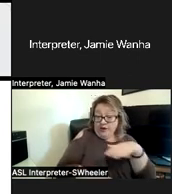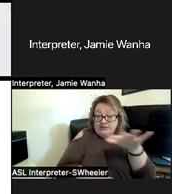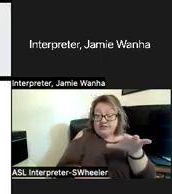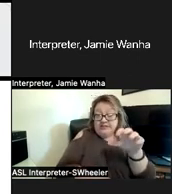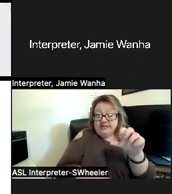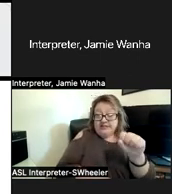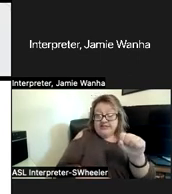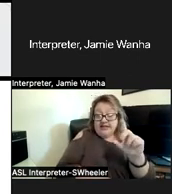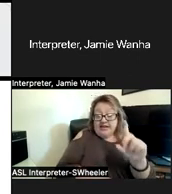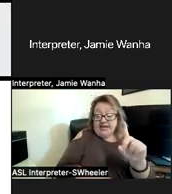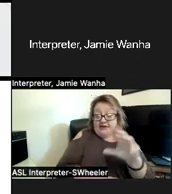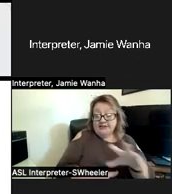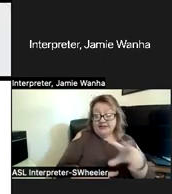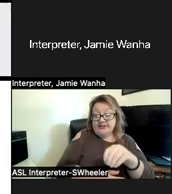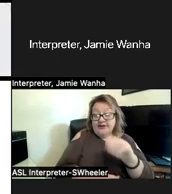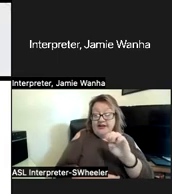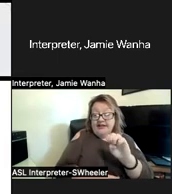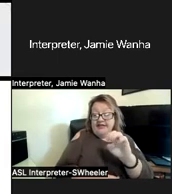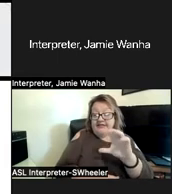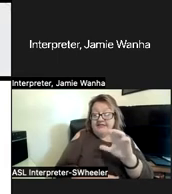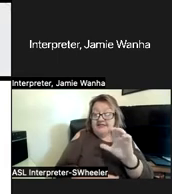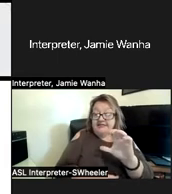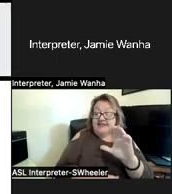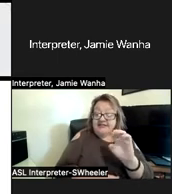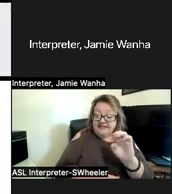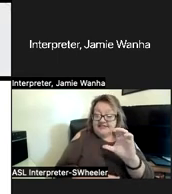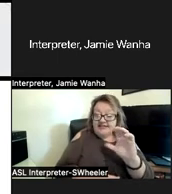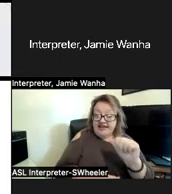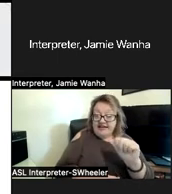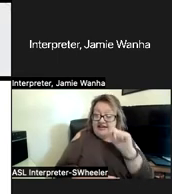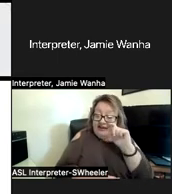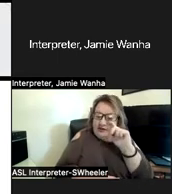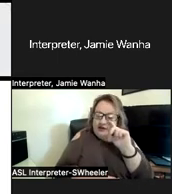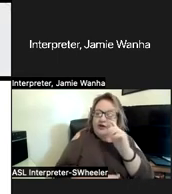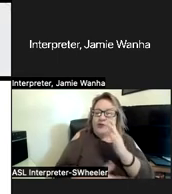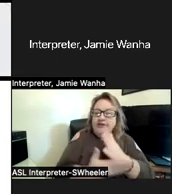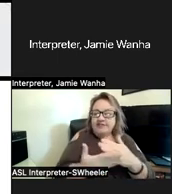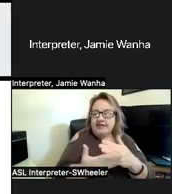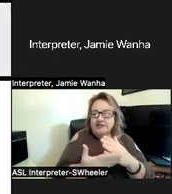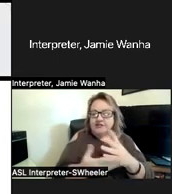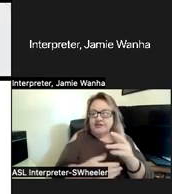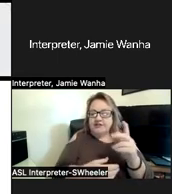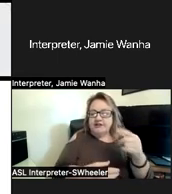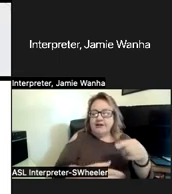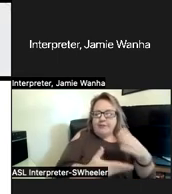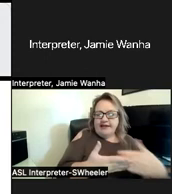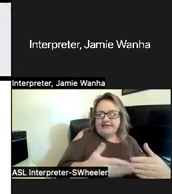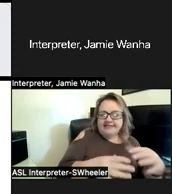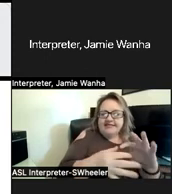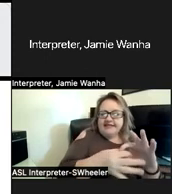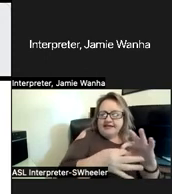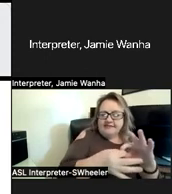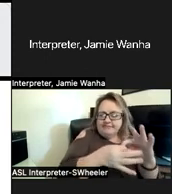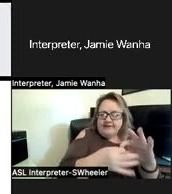is included within the ECA SoCal region. We also have sector-based committees that work together on a